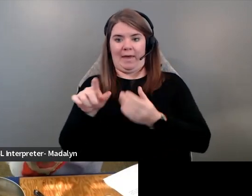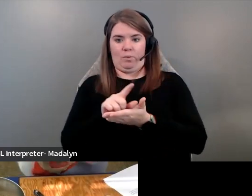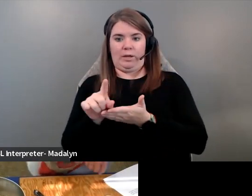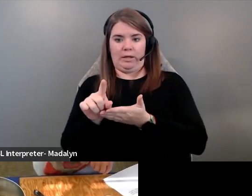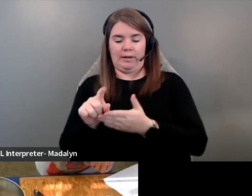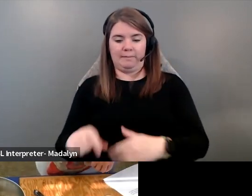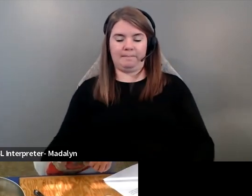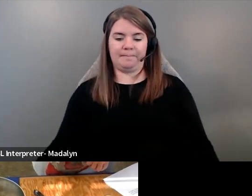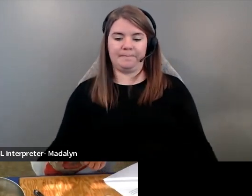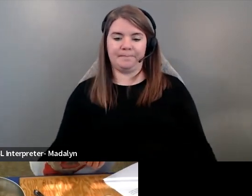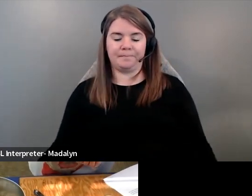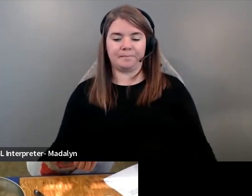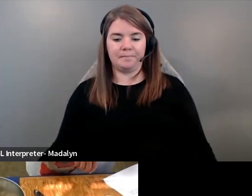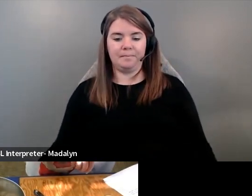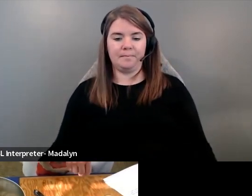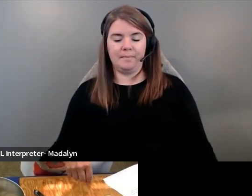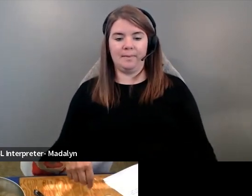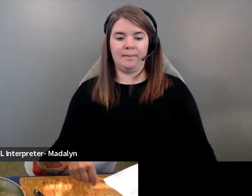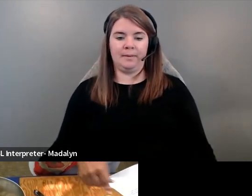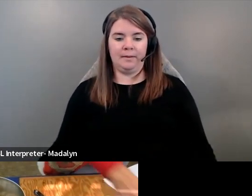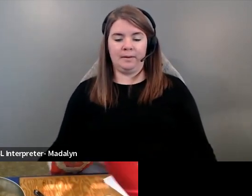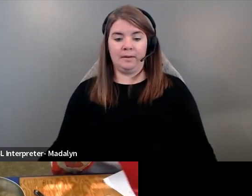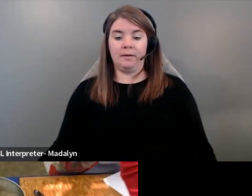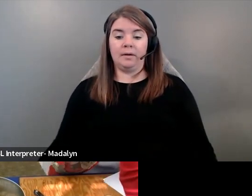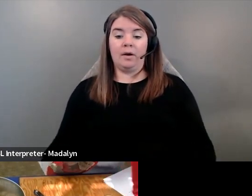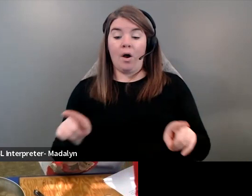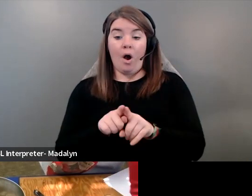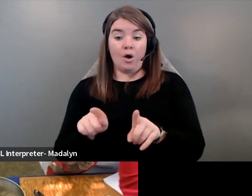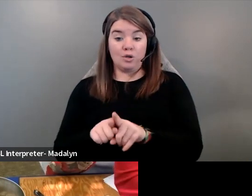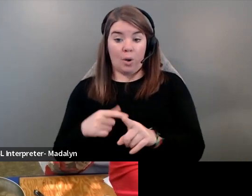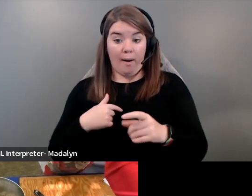So we added the bouillon cubes. I'm also going to add